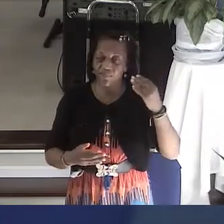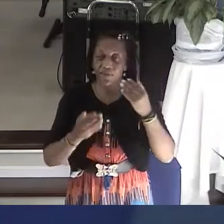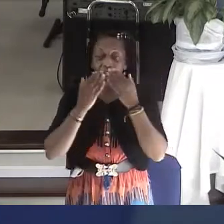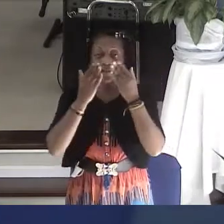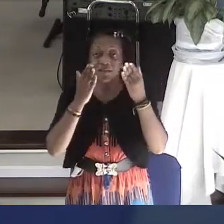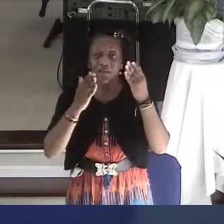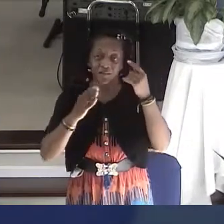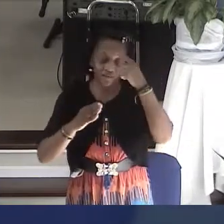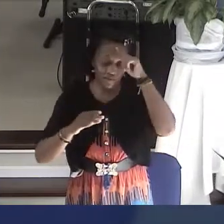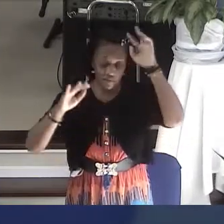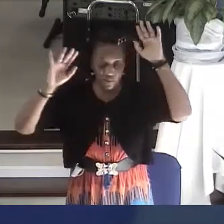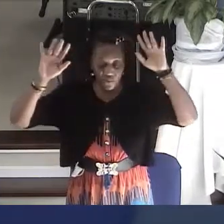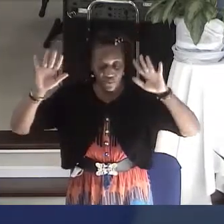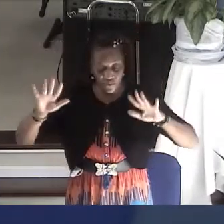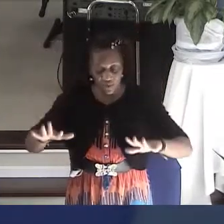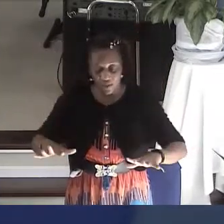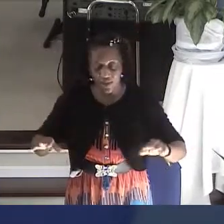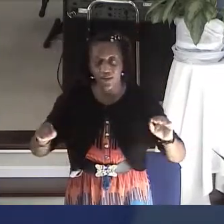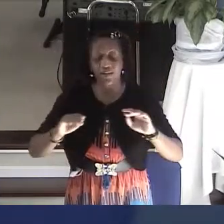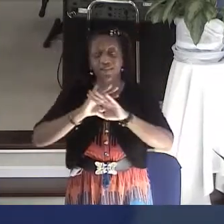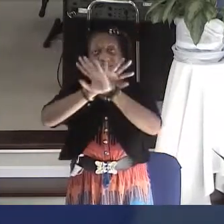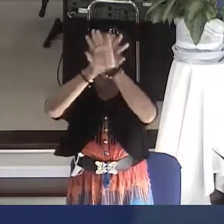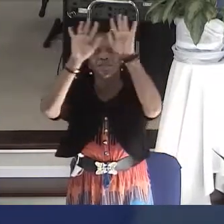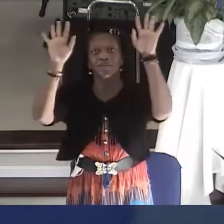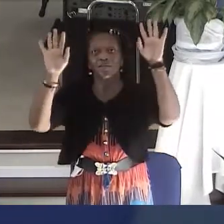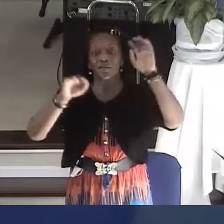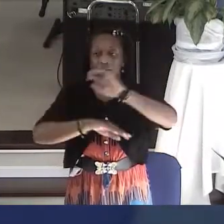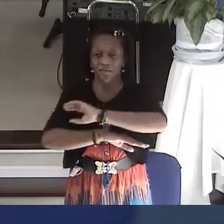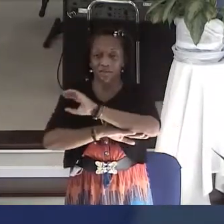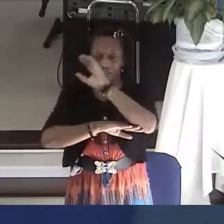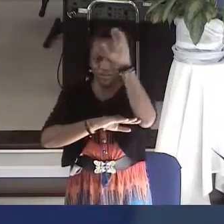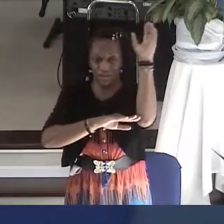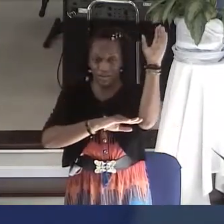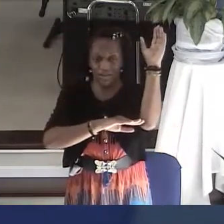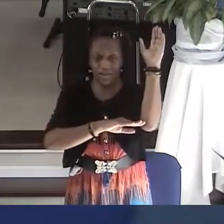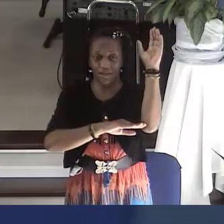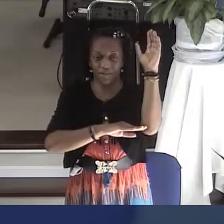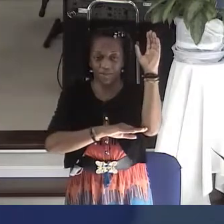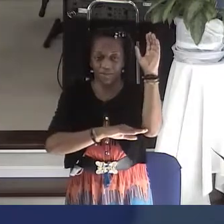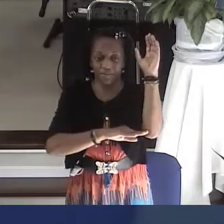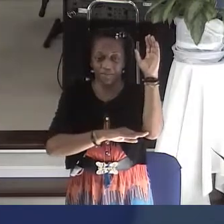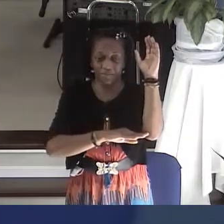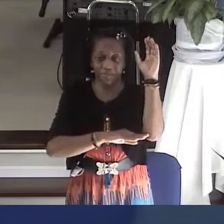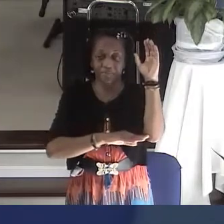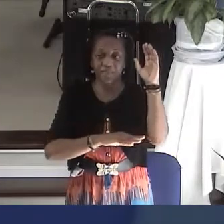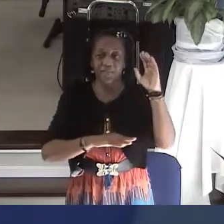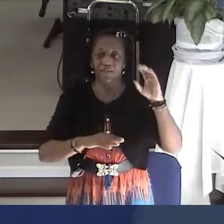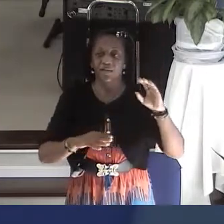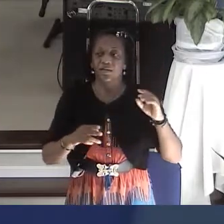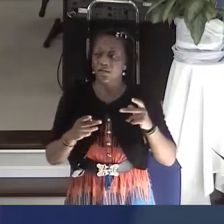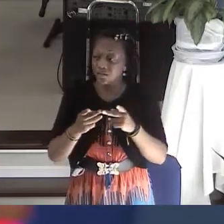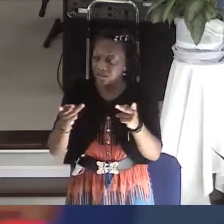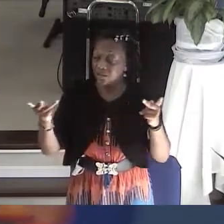sunshine. We thank you for this place, where we can gather together to come